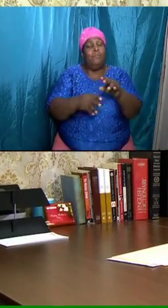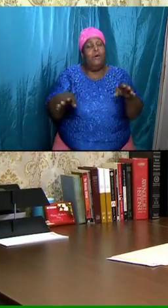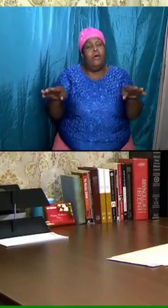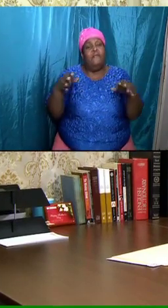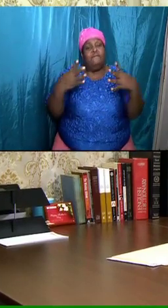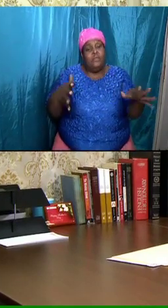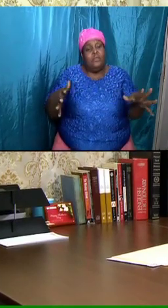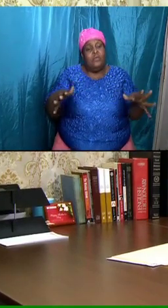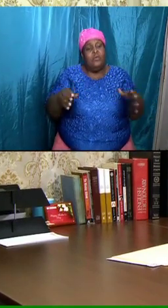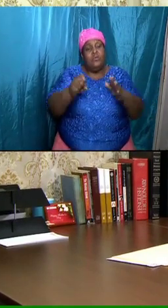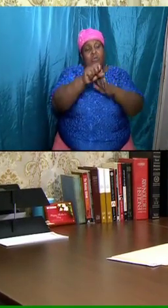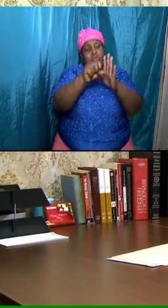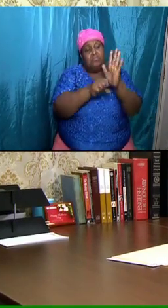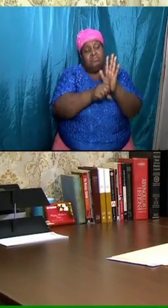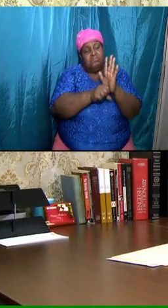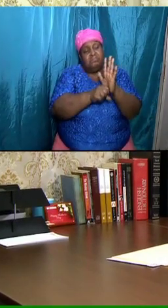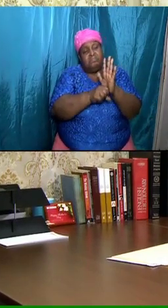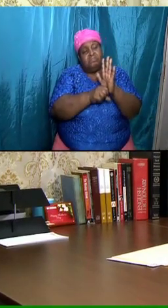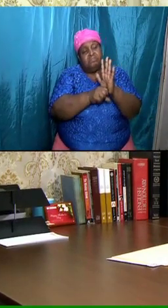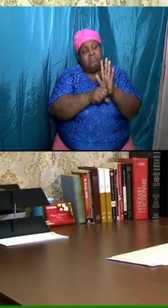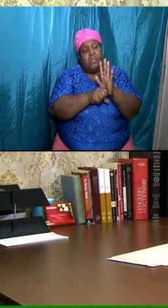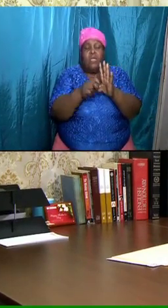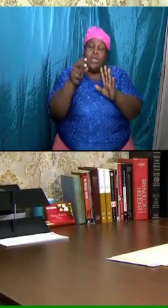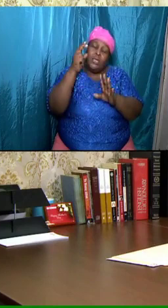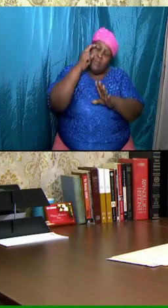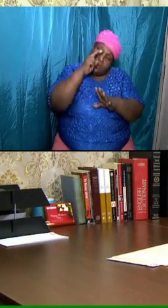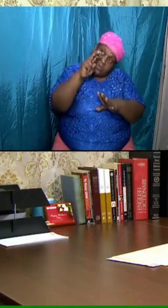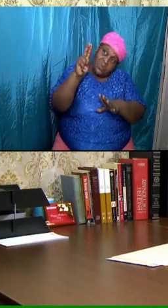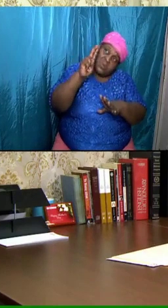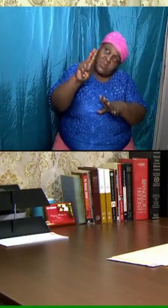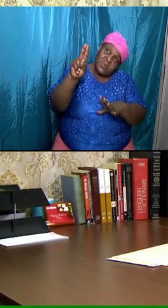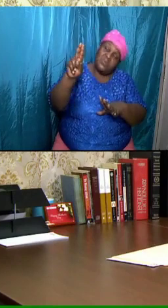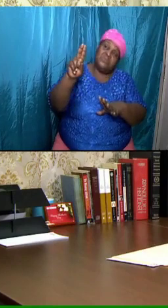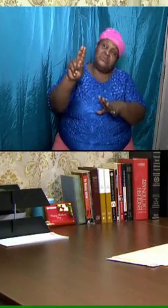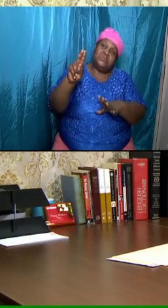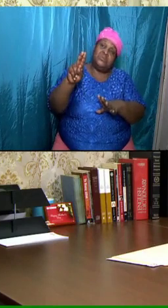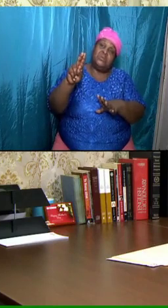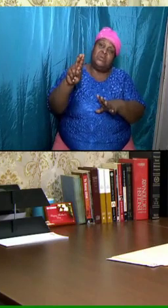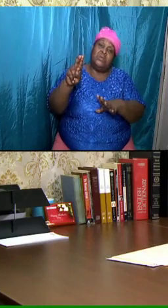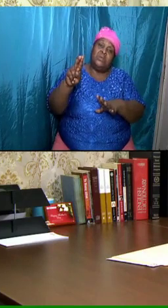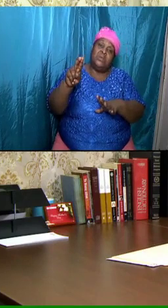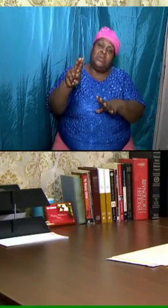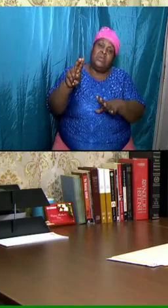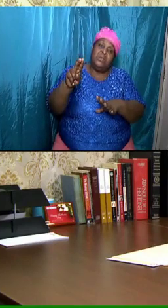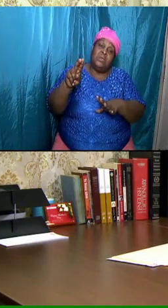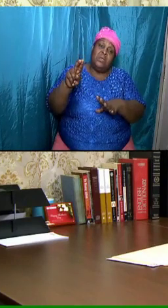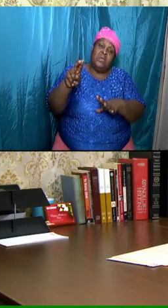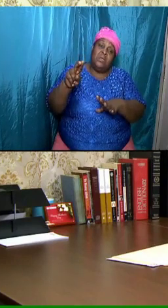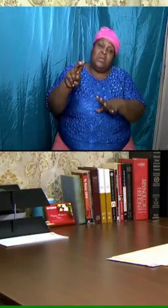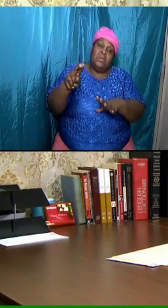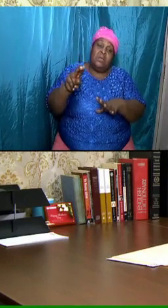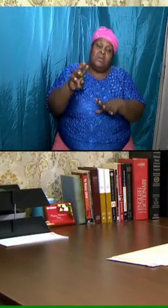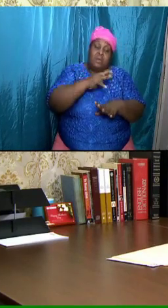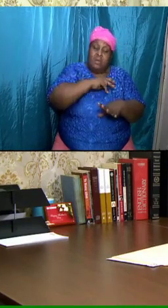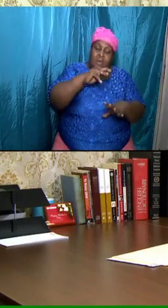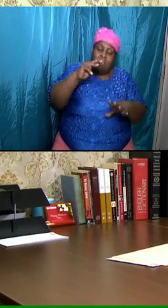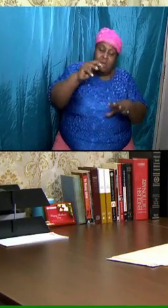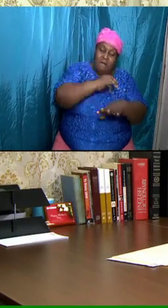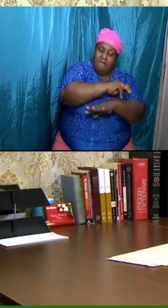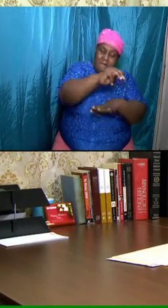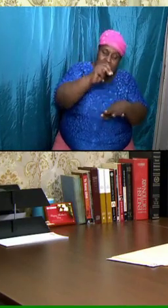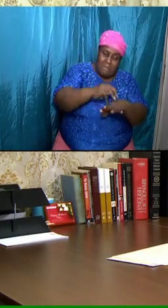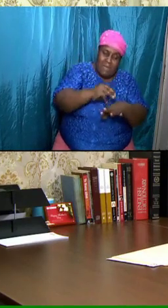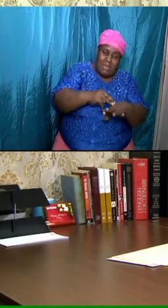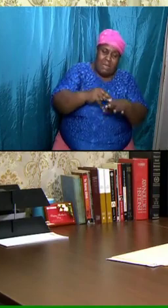and he used the analogy or typology of a master builder, a construction